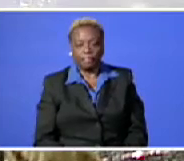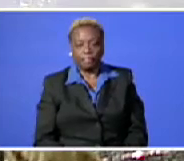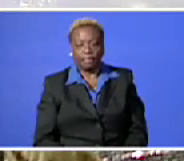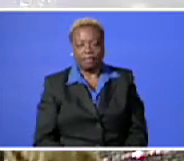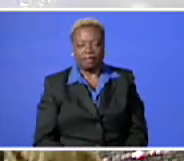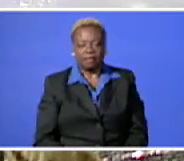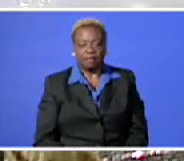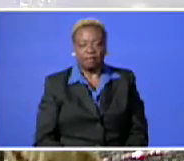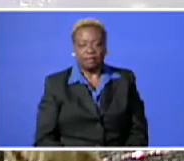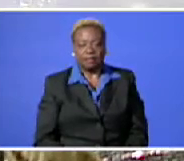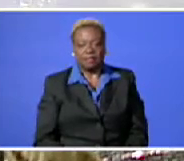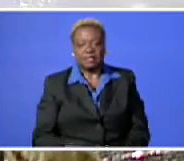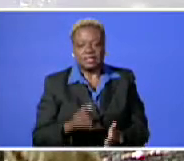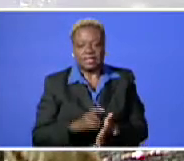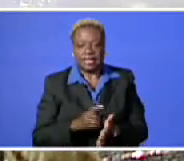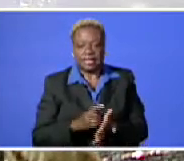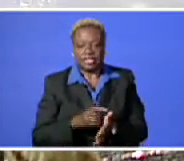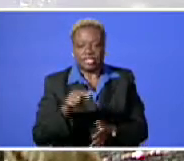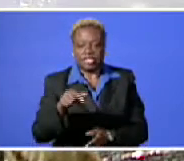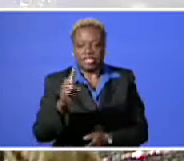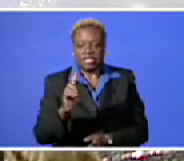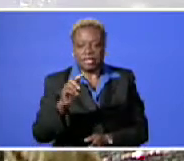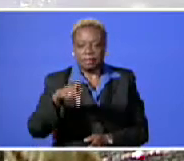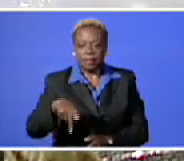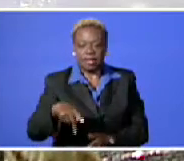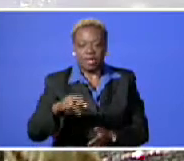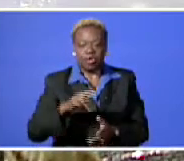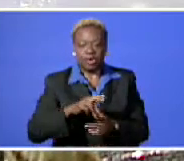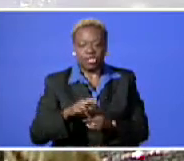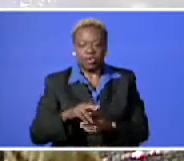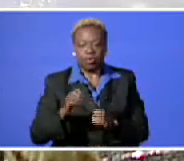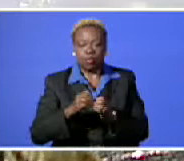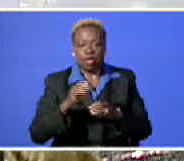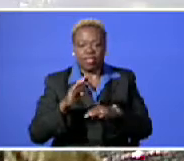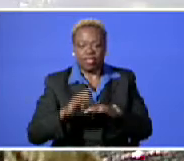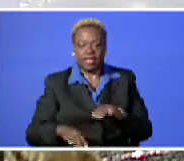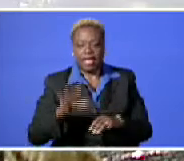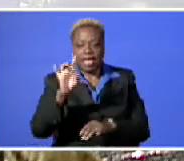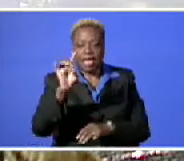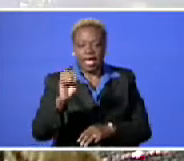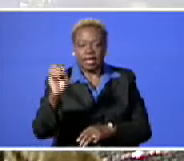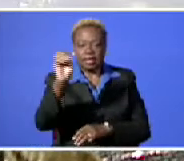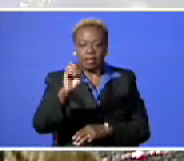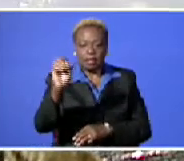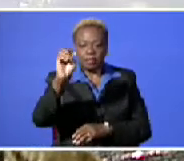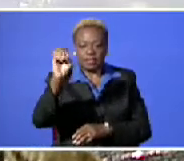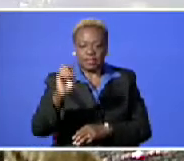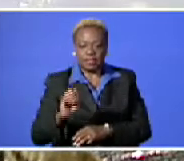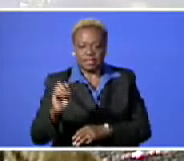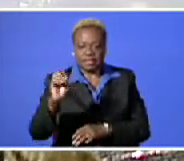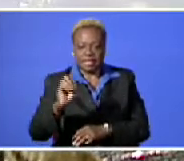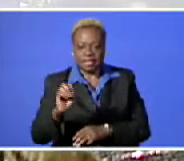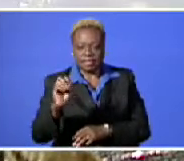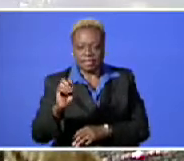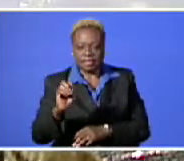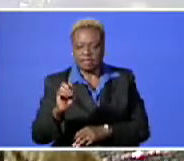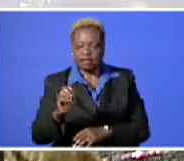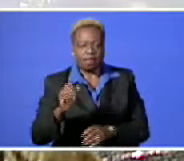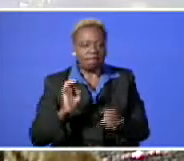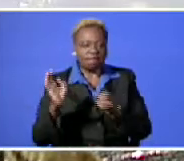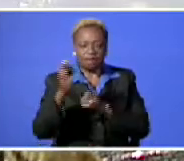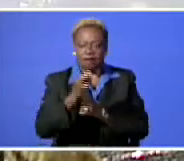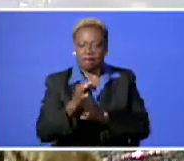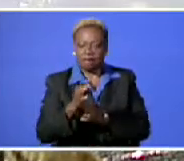The debt-to-GDP ratio will balloon to more than 80%, a figure financial officials accept is far from ideal.